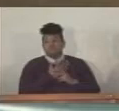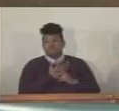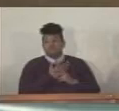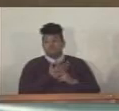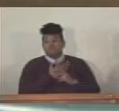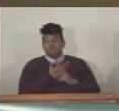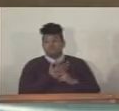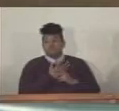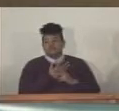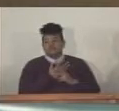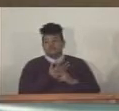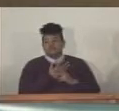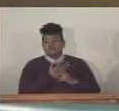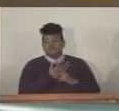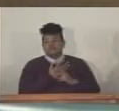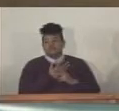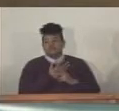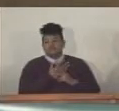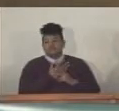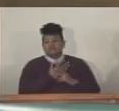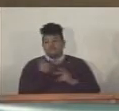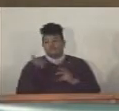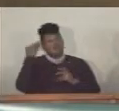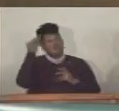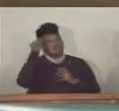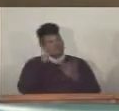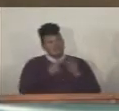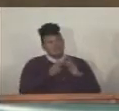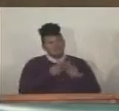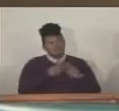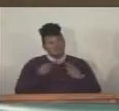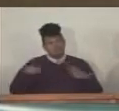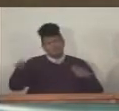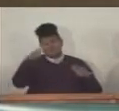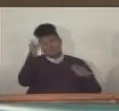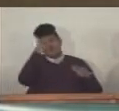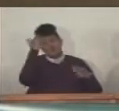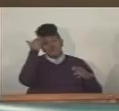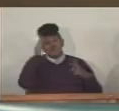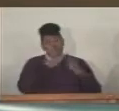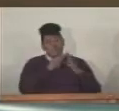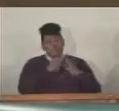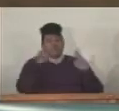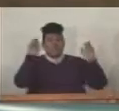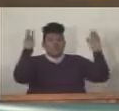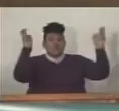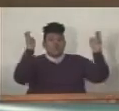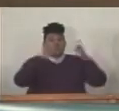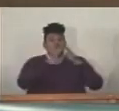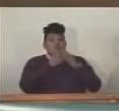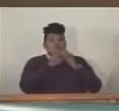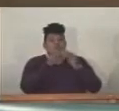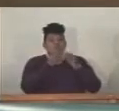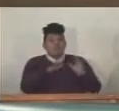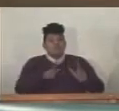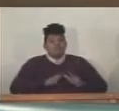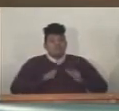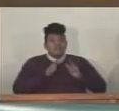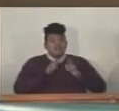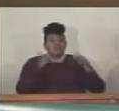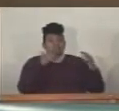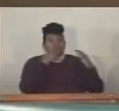I know the numbers. We all know the numbers. We can quote the numbers as they are related to the loss of life for violent